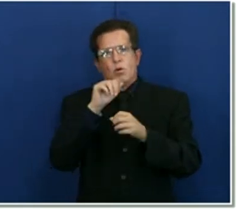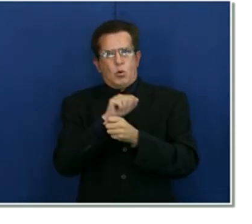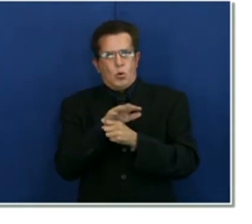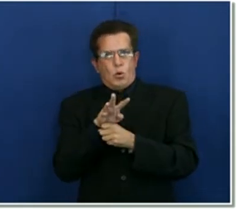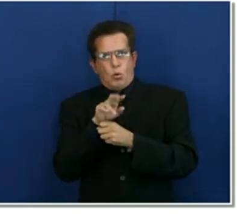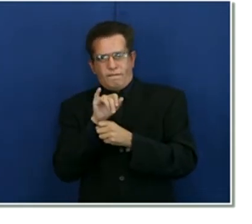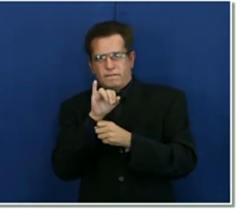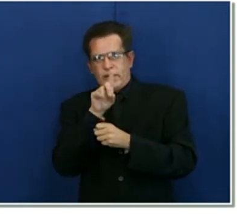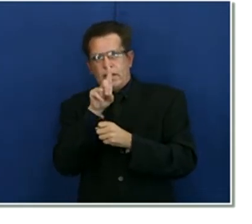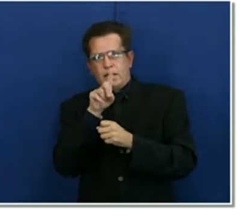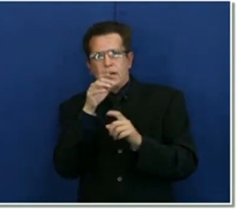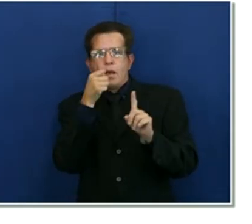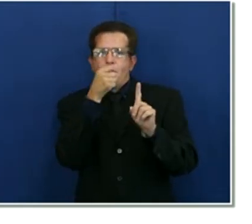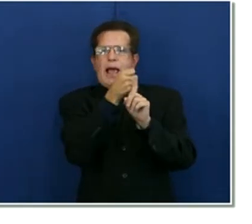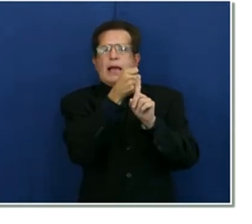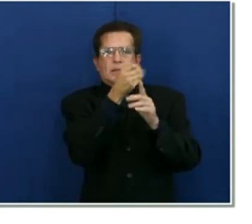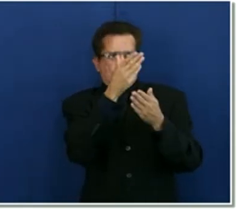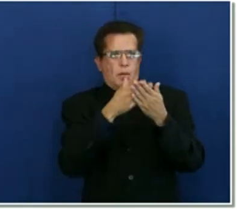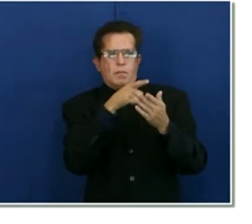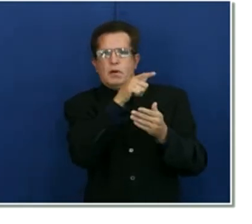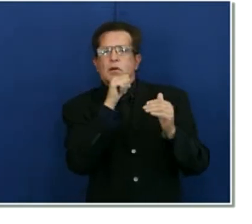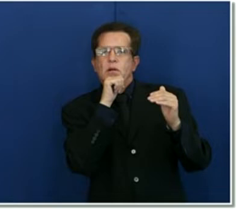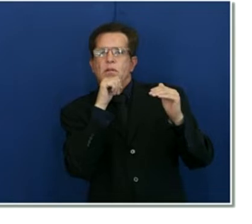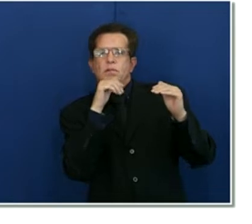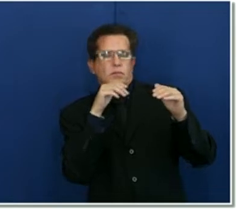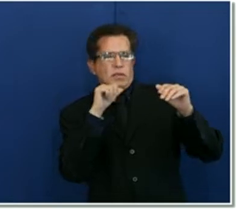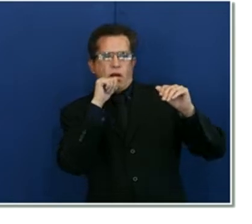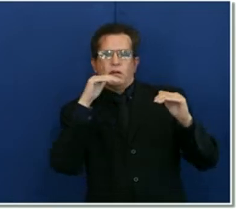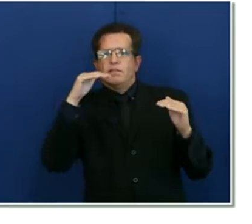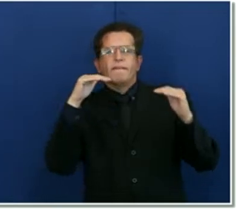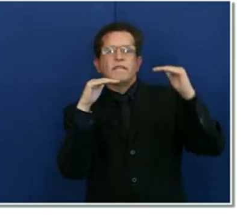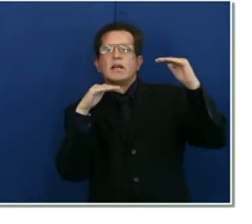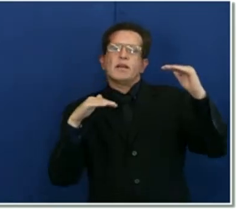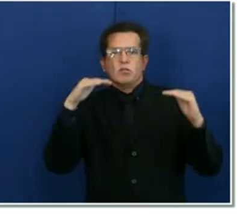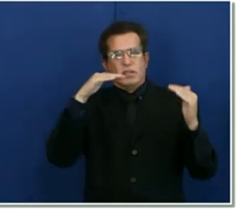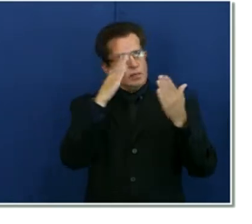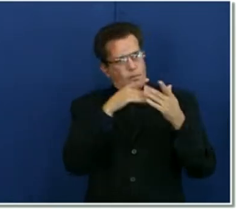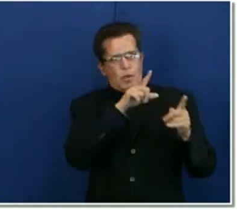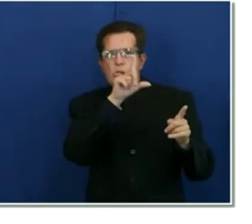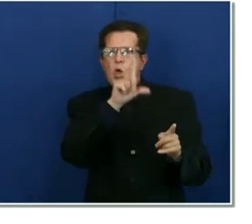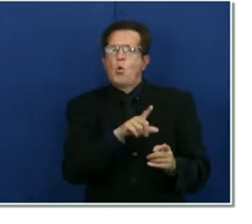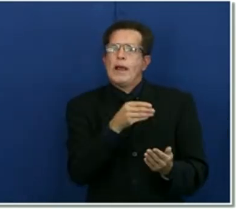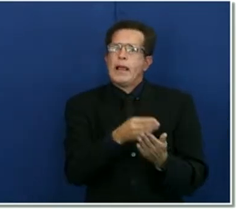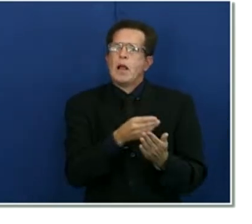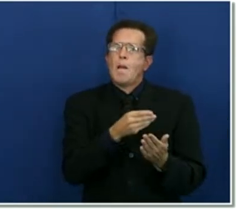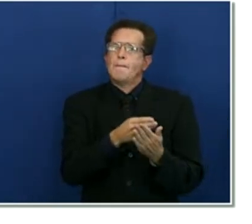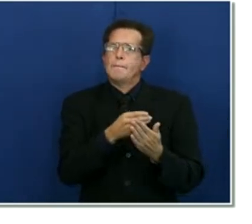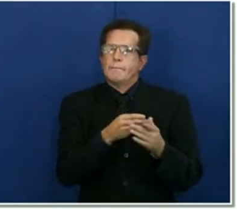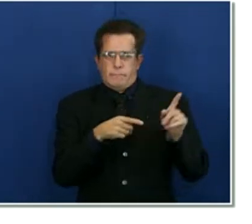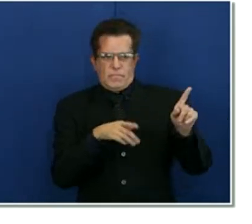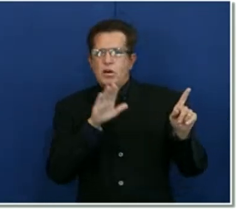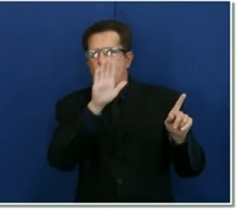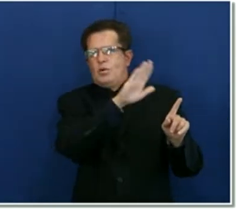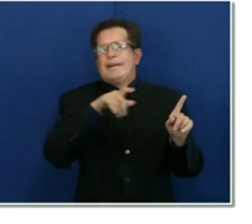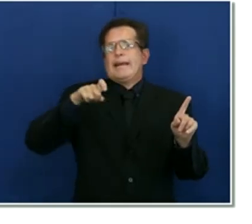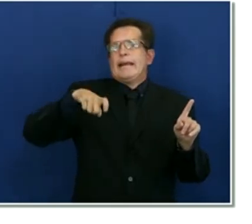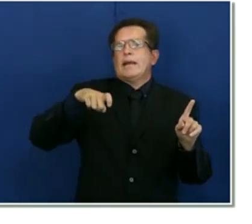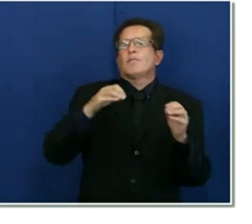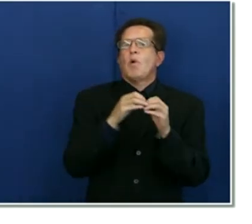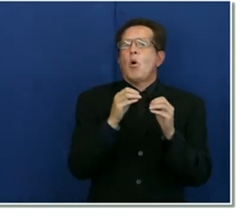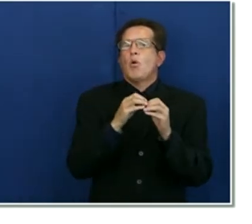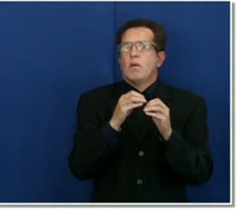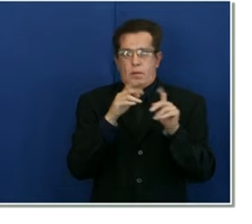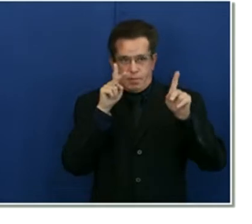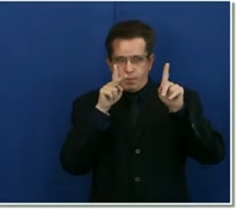disproportionately impacting certain communities, in particular the lower income areas and areas where people of